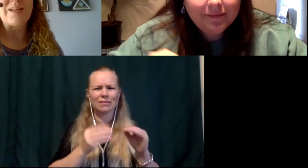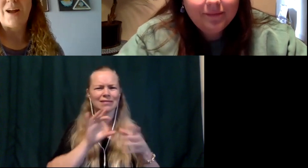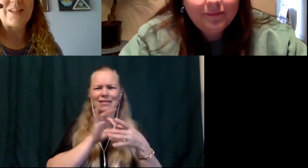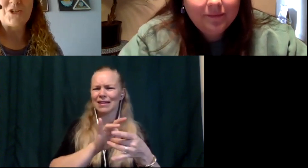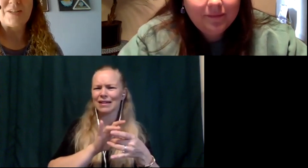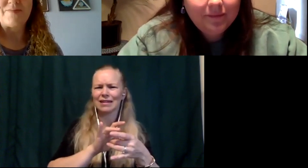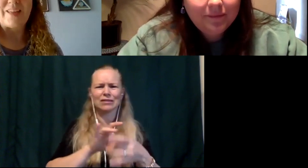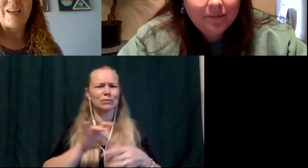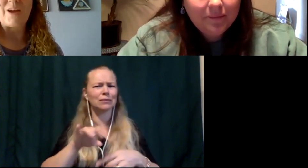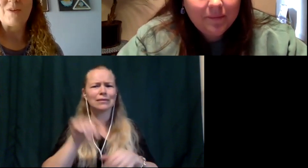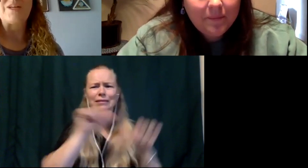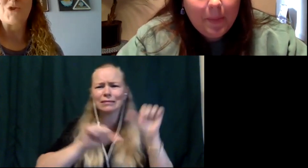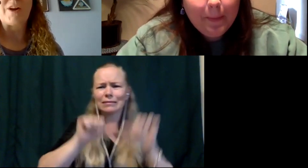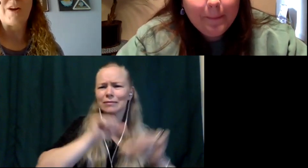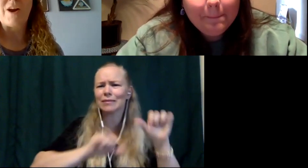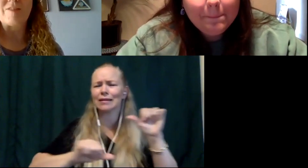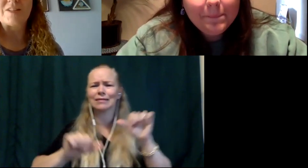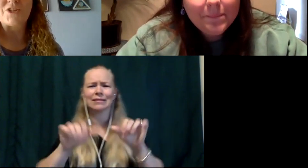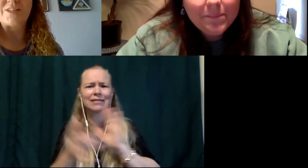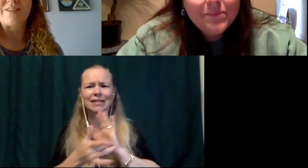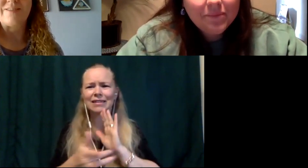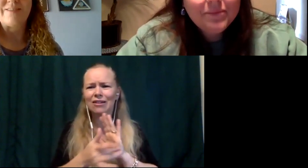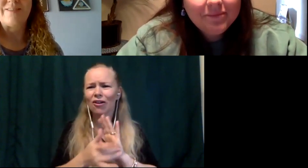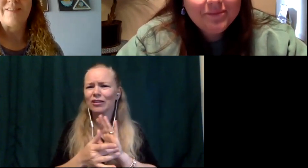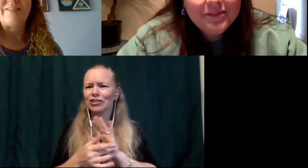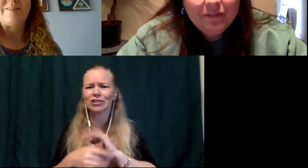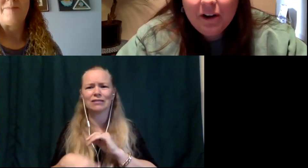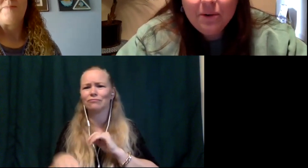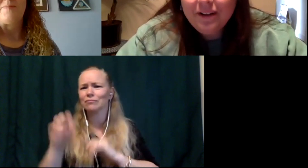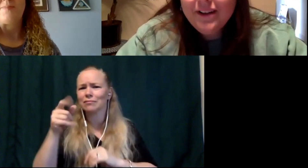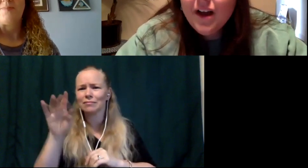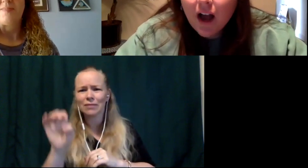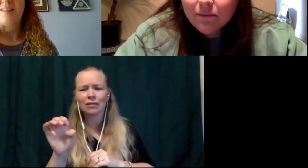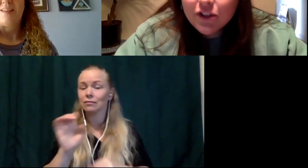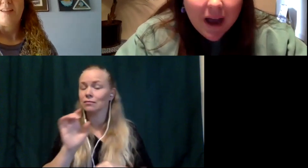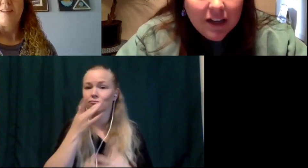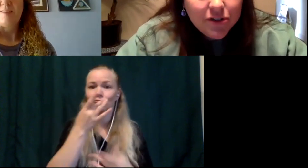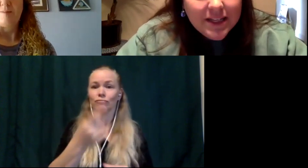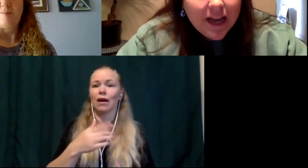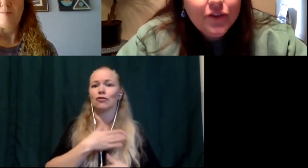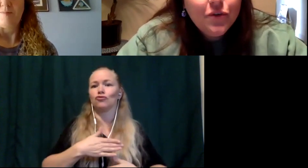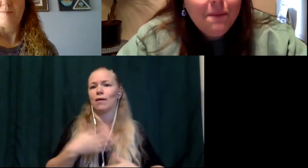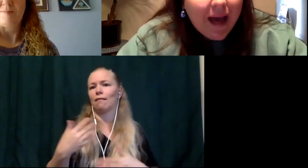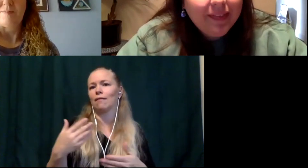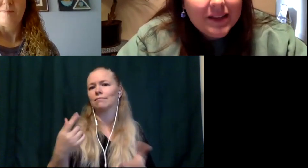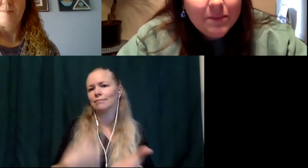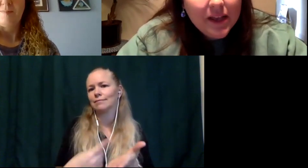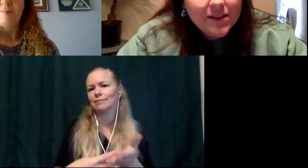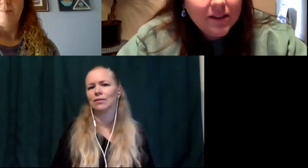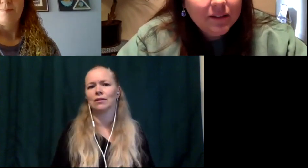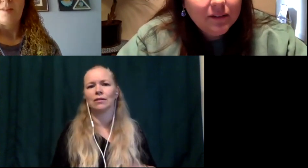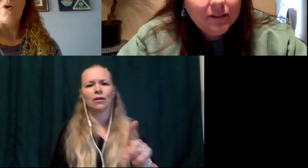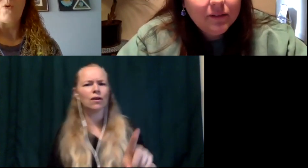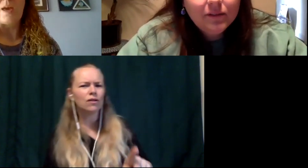science, technology, and I really enjoyed our conversations. Very cool. Do astronauts have to do math in